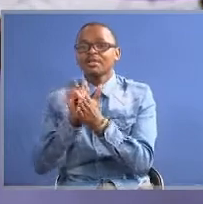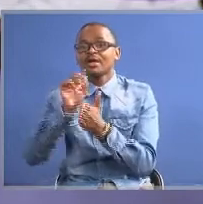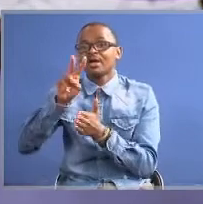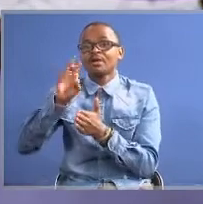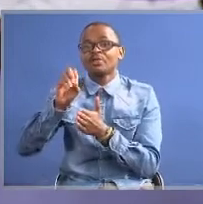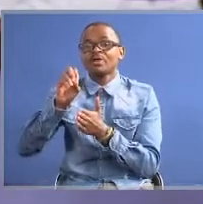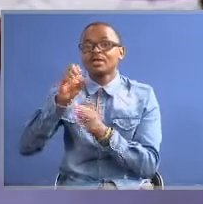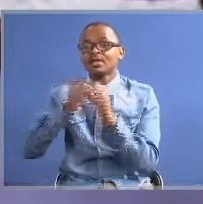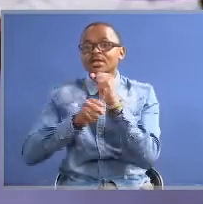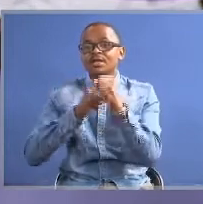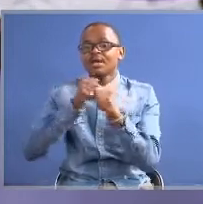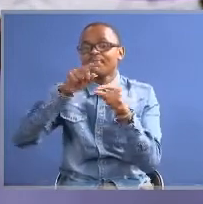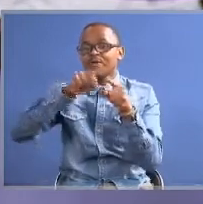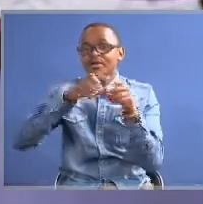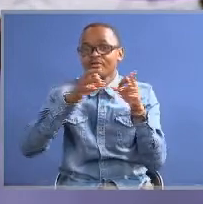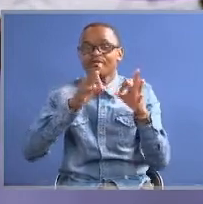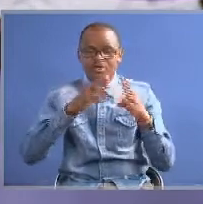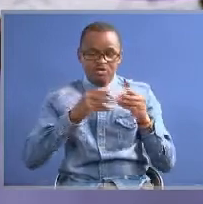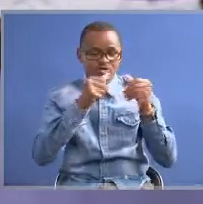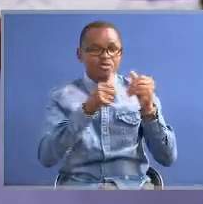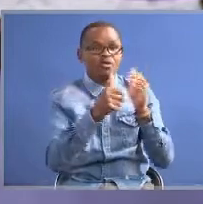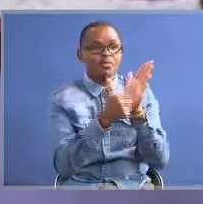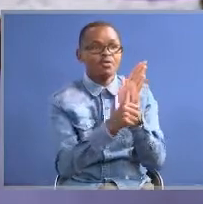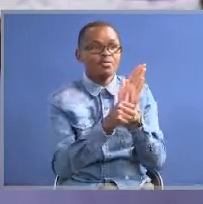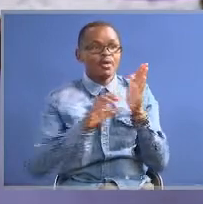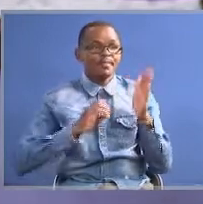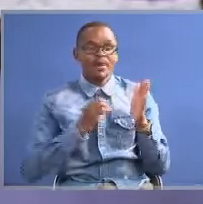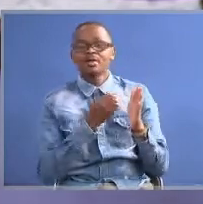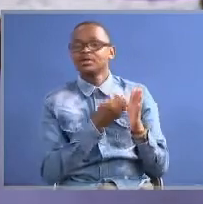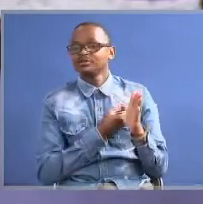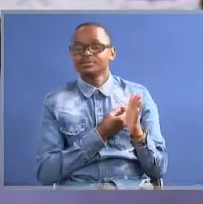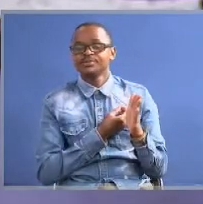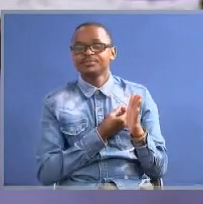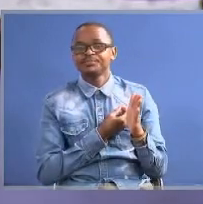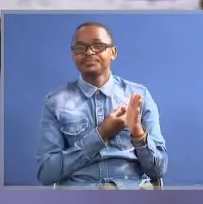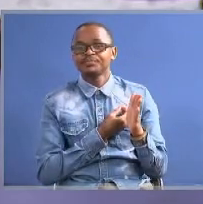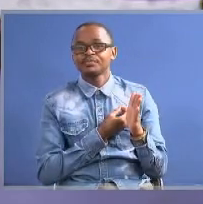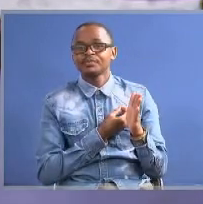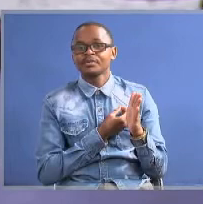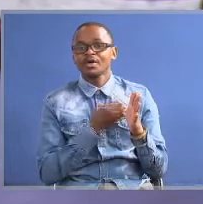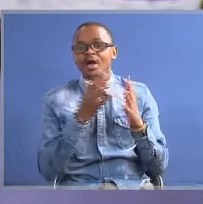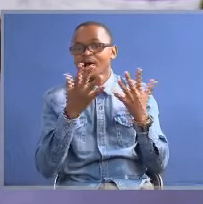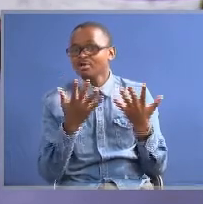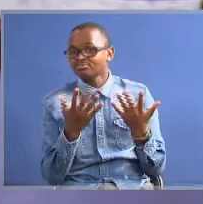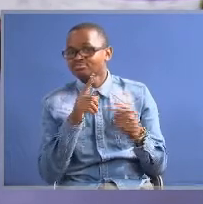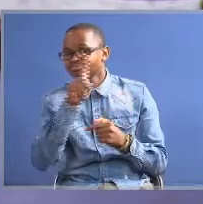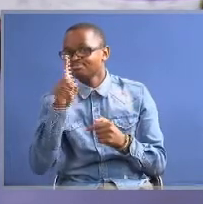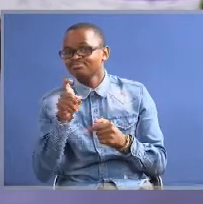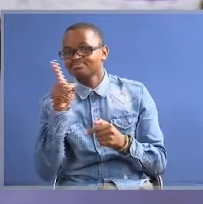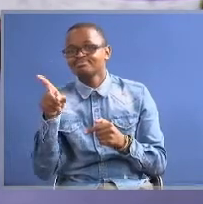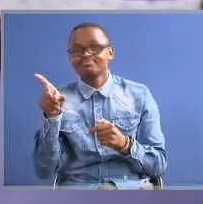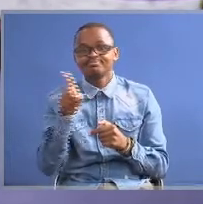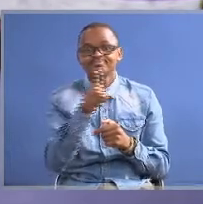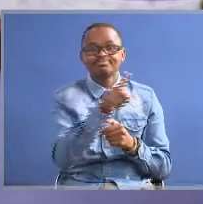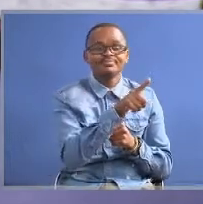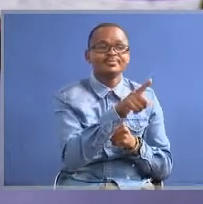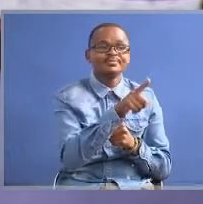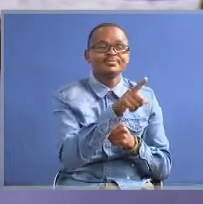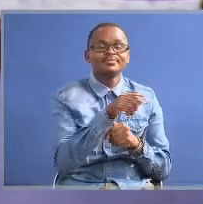years plus. If we are to resolve our problems, my brothers and sisters. Au ni namna gani wenzangu?